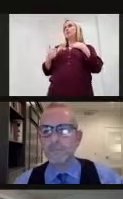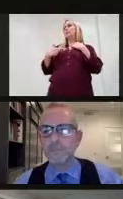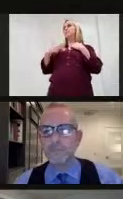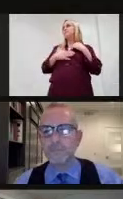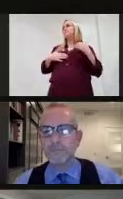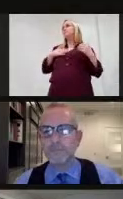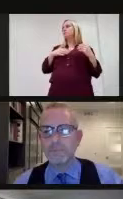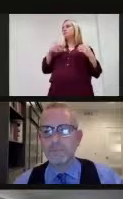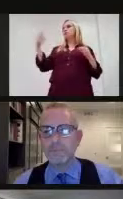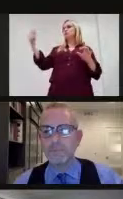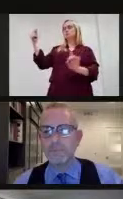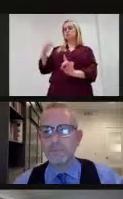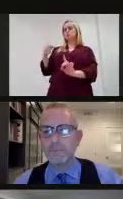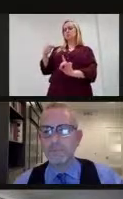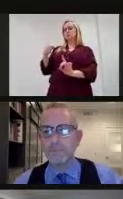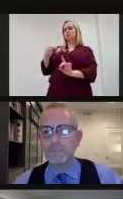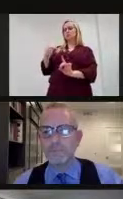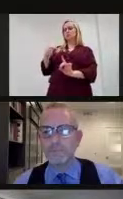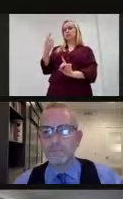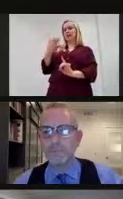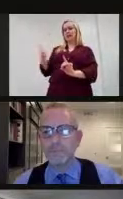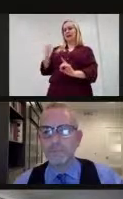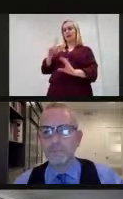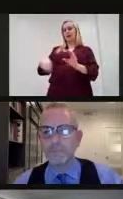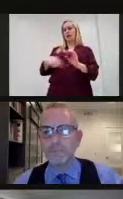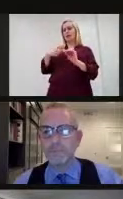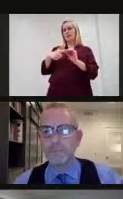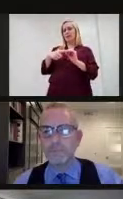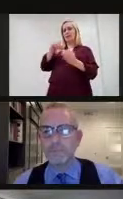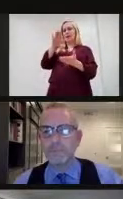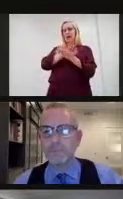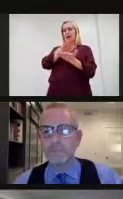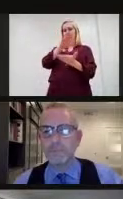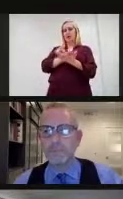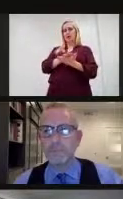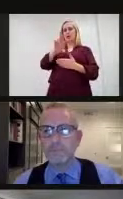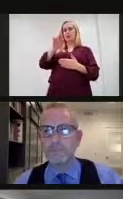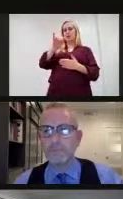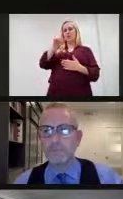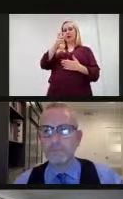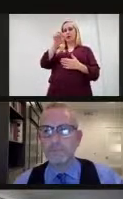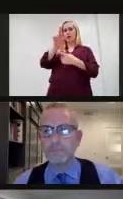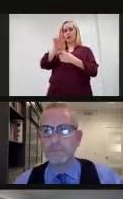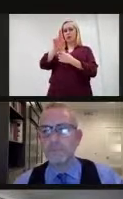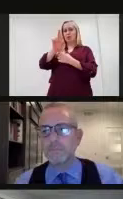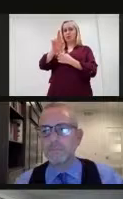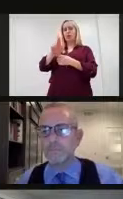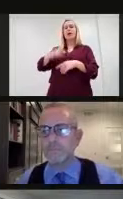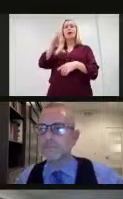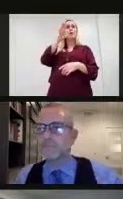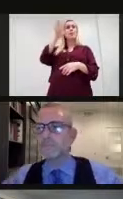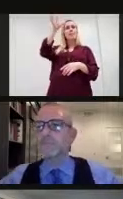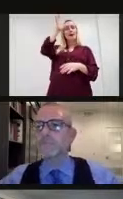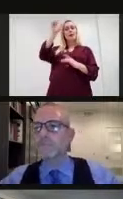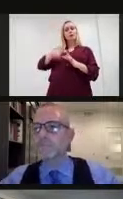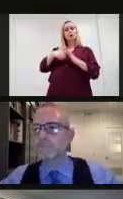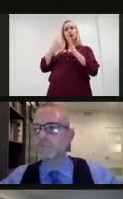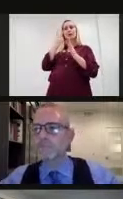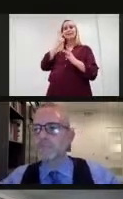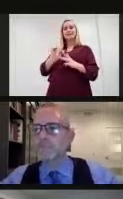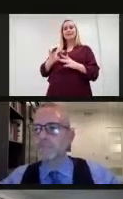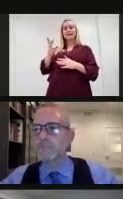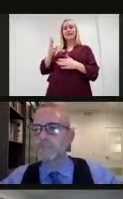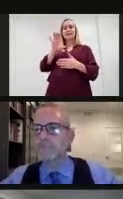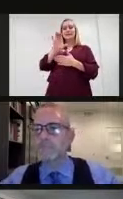you pointing out one important thing about academic rigor. And when parents start seeing CTE program as